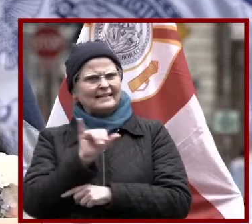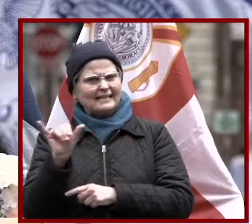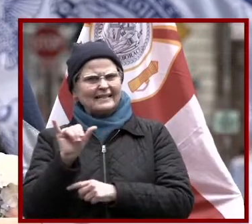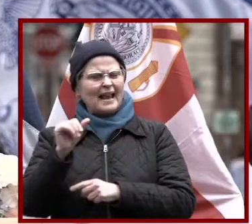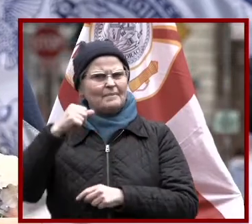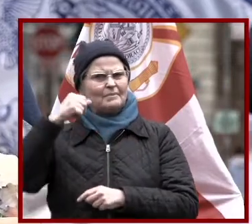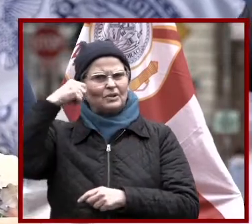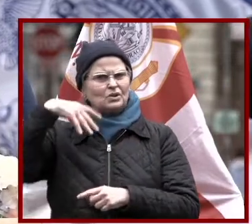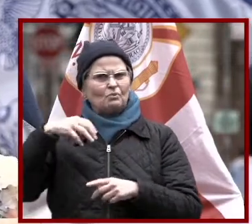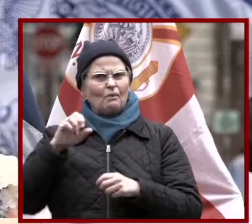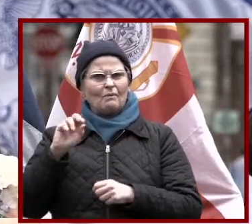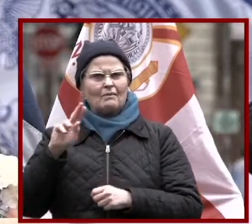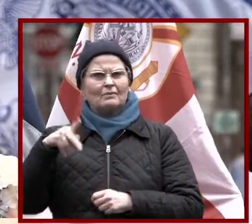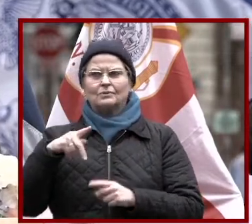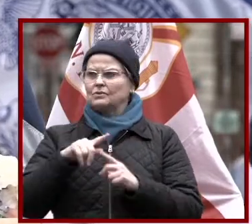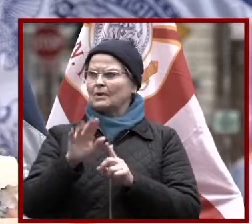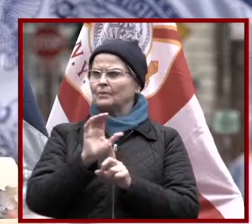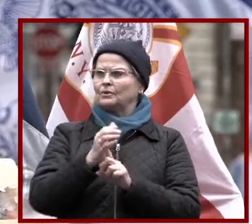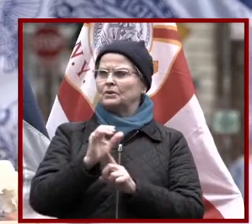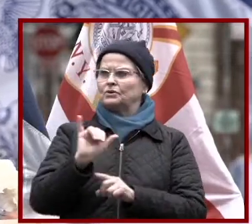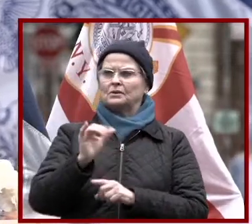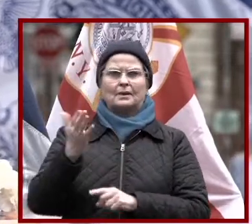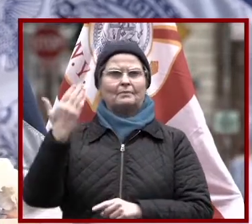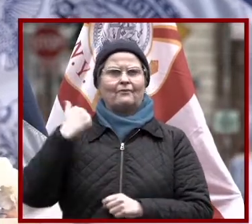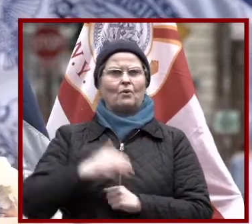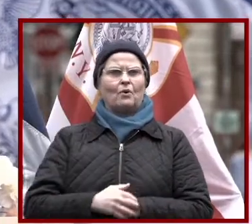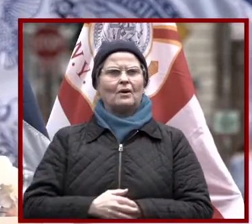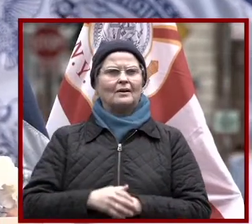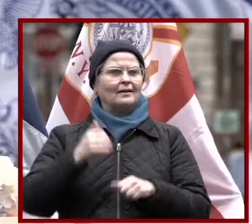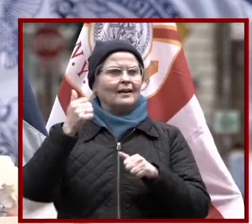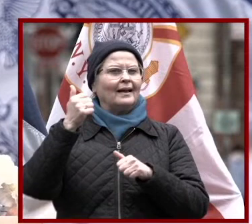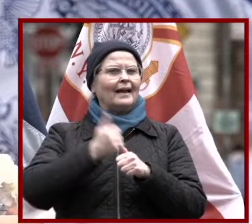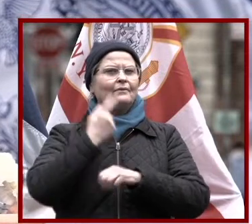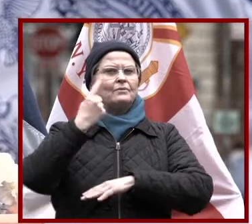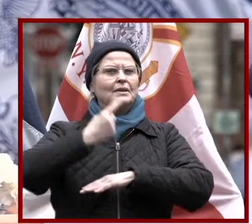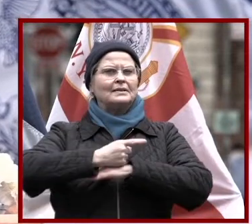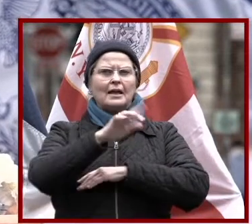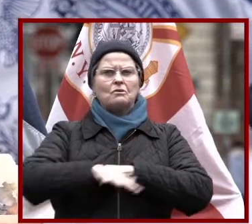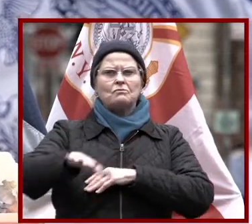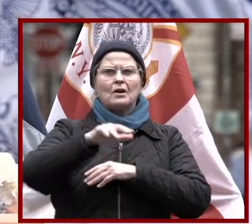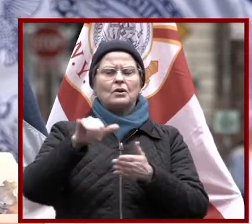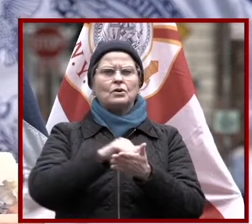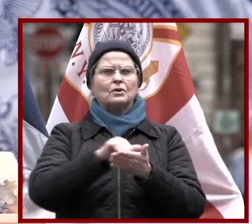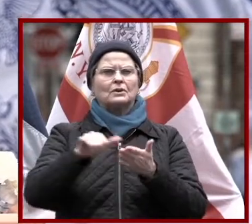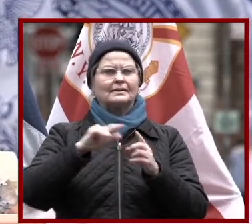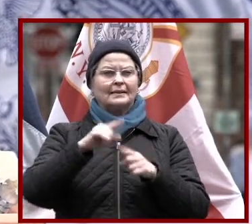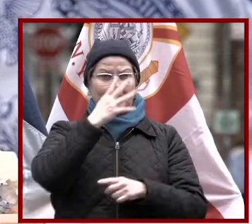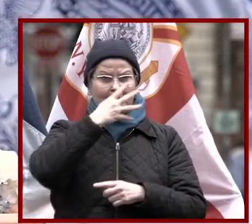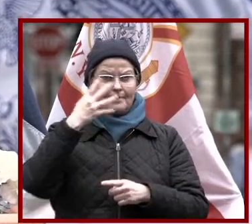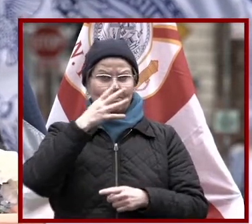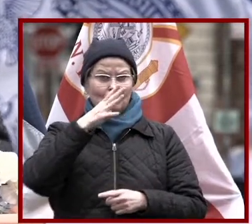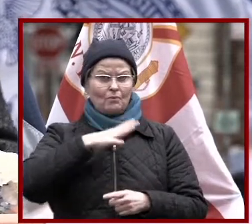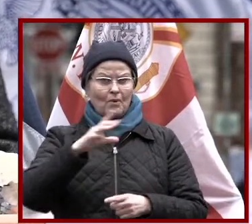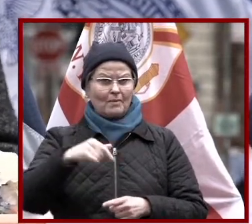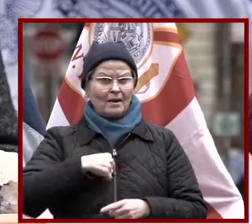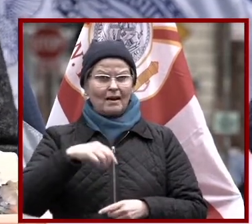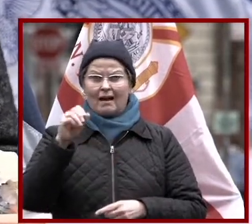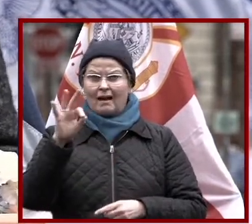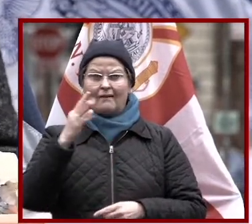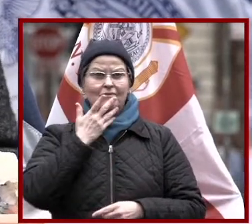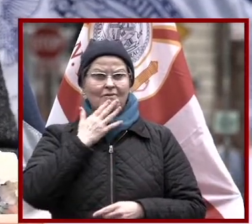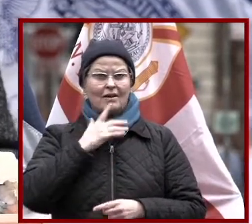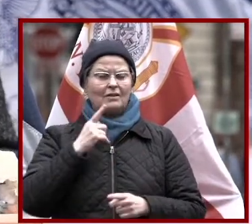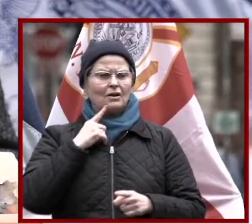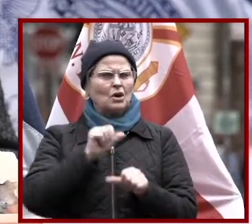had. Every single day across New York City, immigrant women of color are working